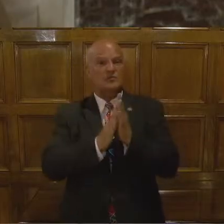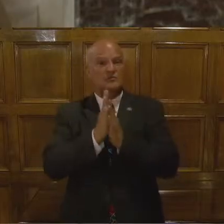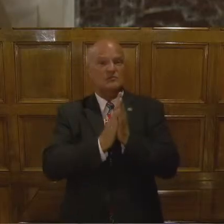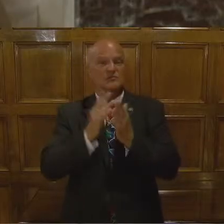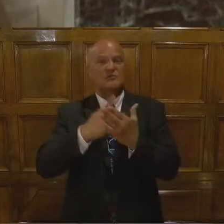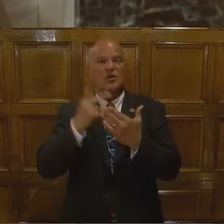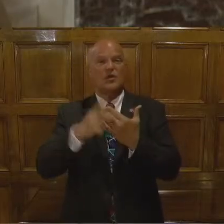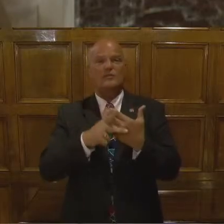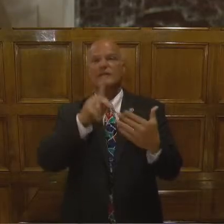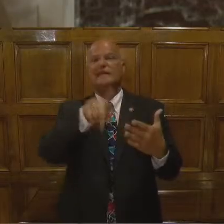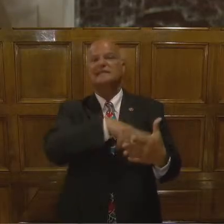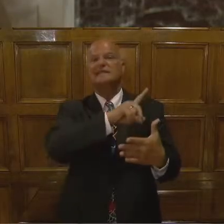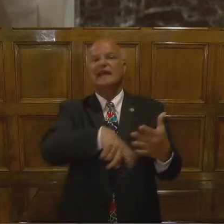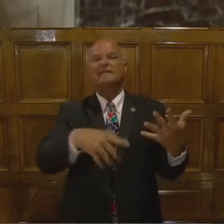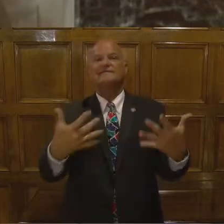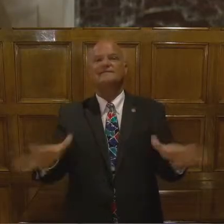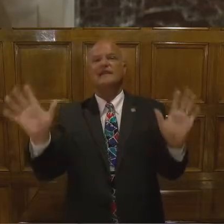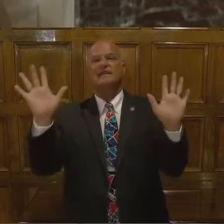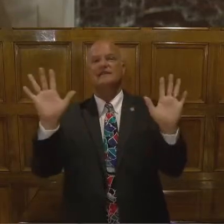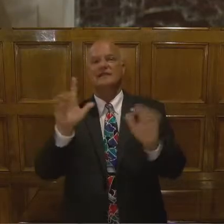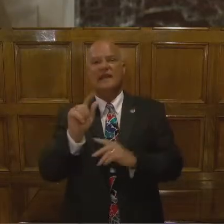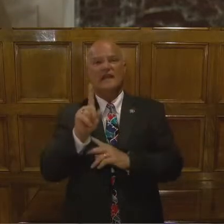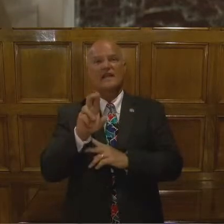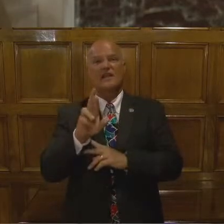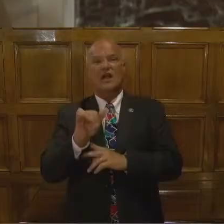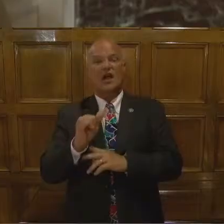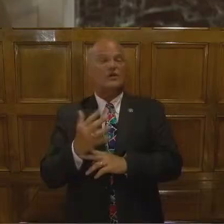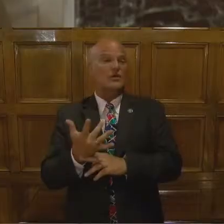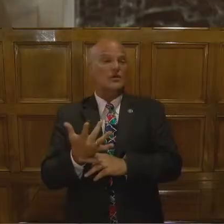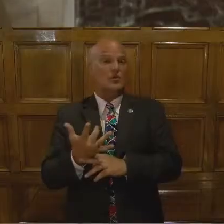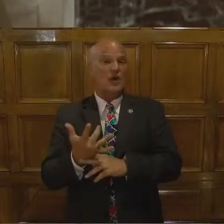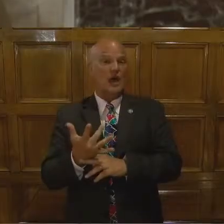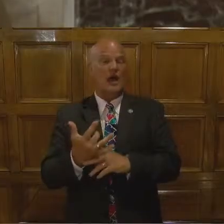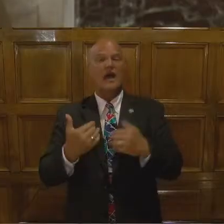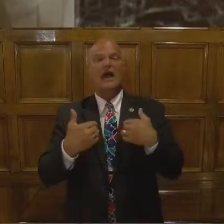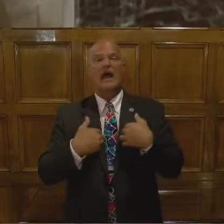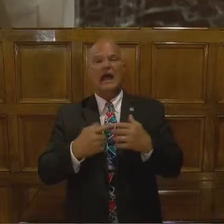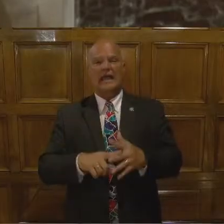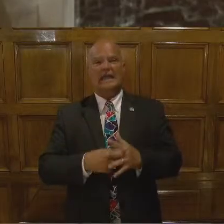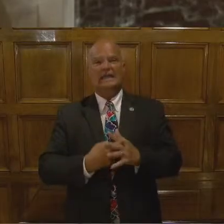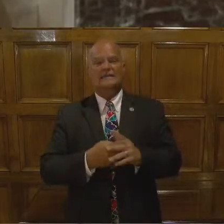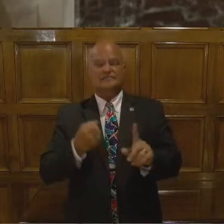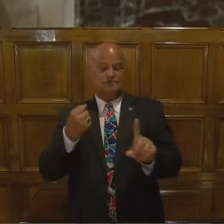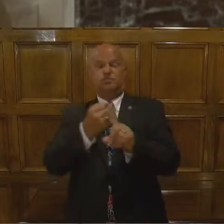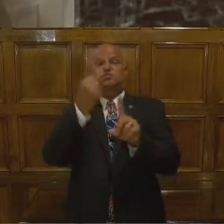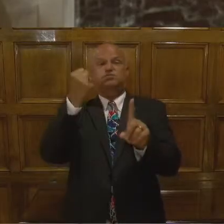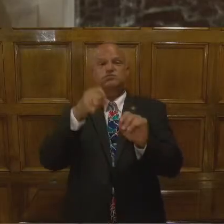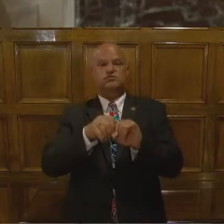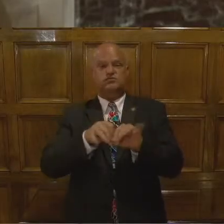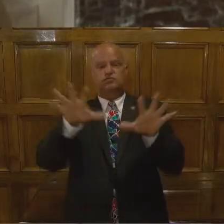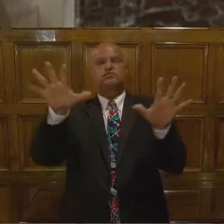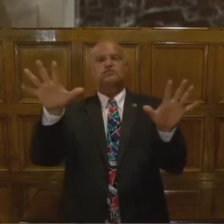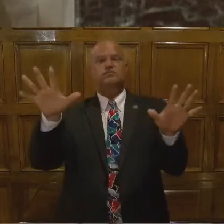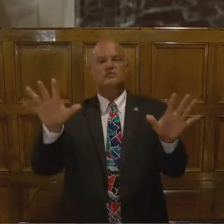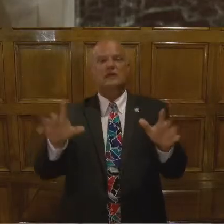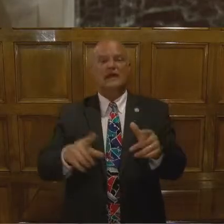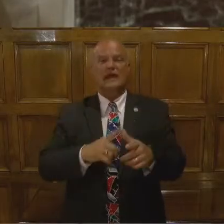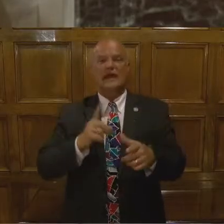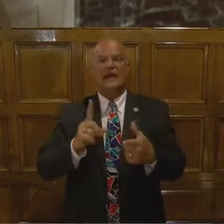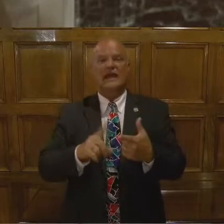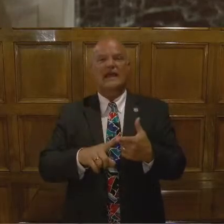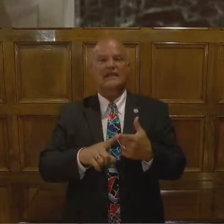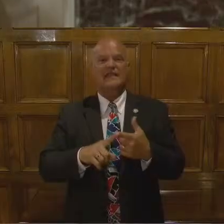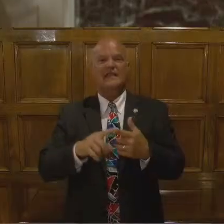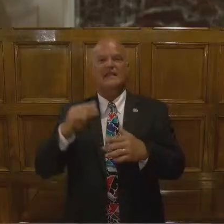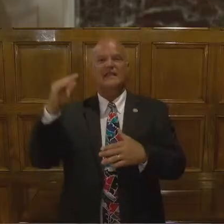they canceled theirs. They canceled their lottery because it had an initial splash and effective period of